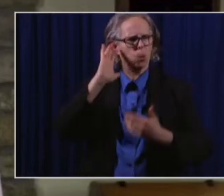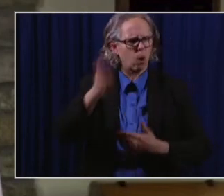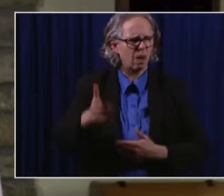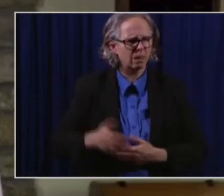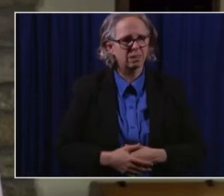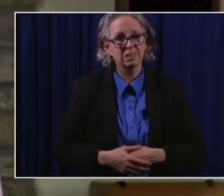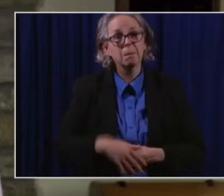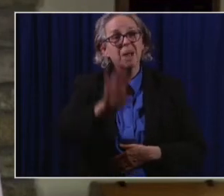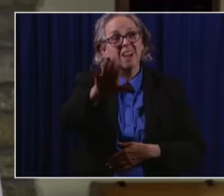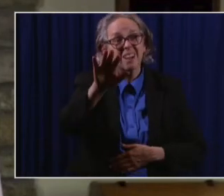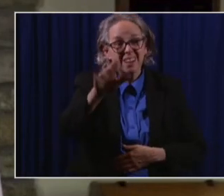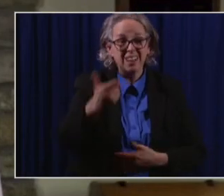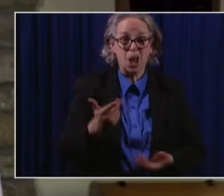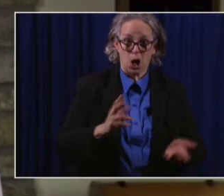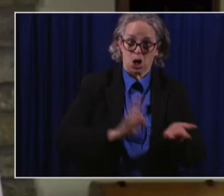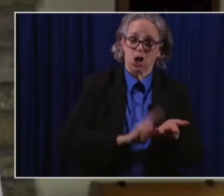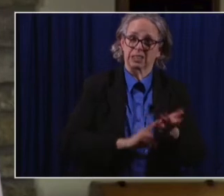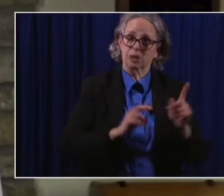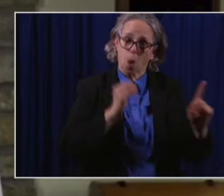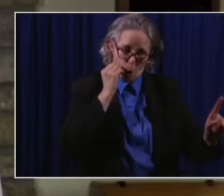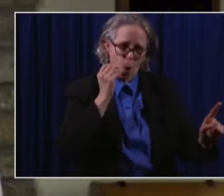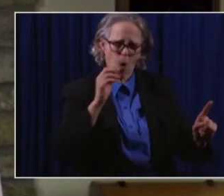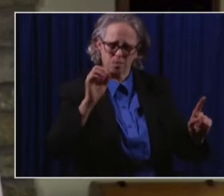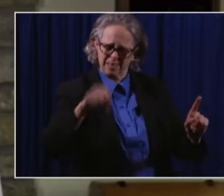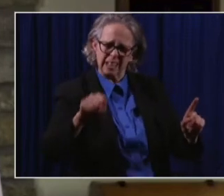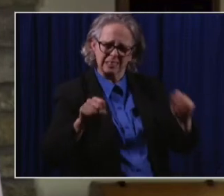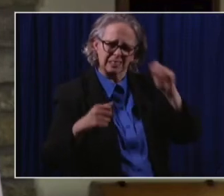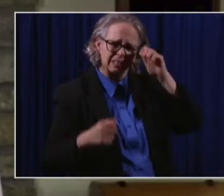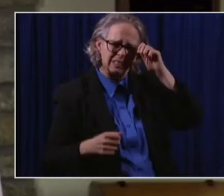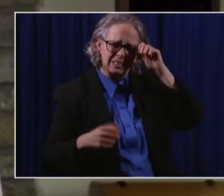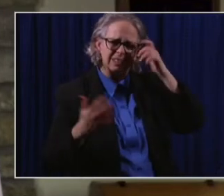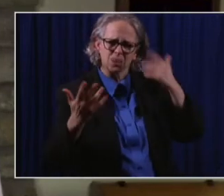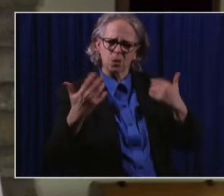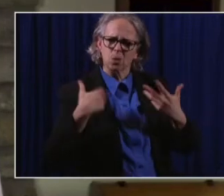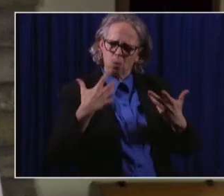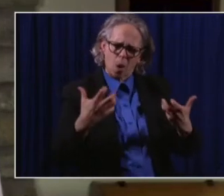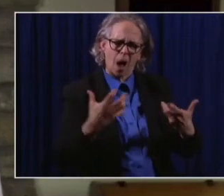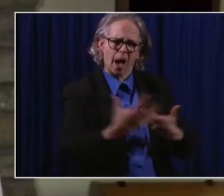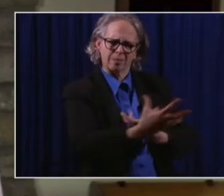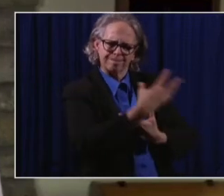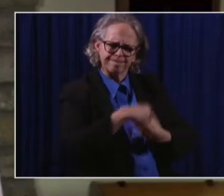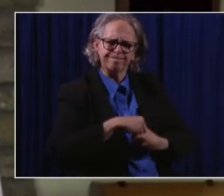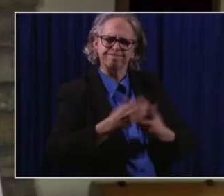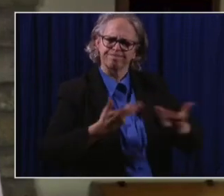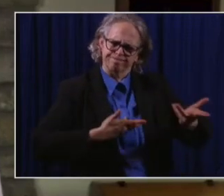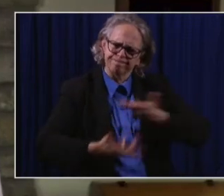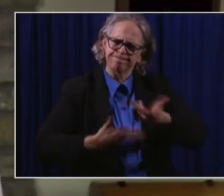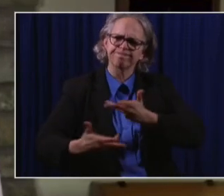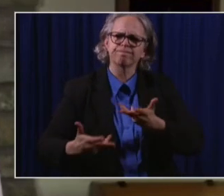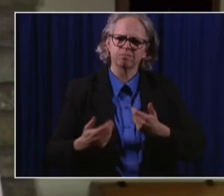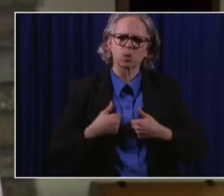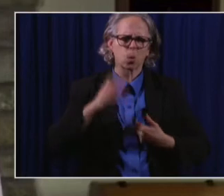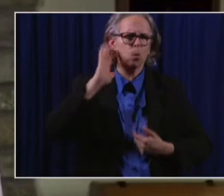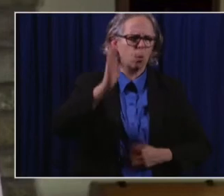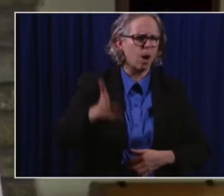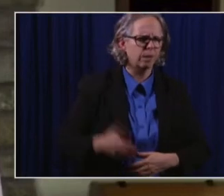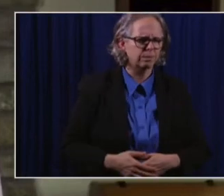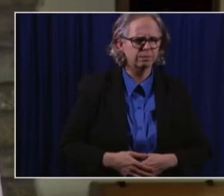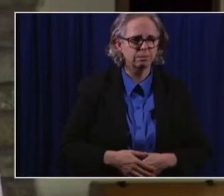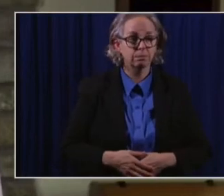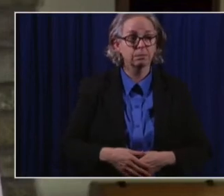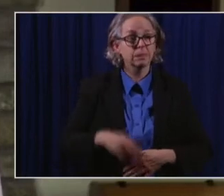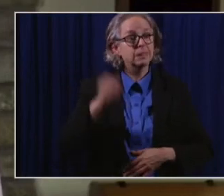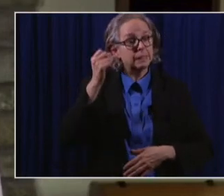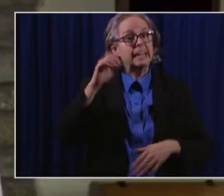nursing homes, and the whole idea is to open it up, but do it in a safe